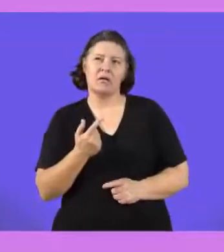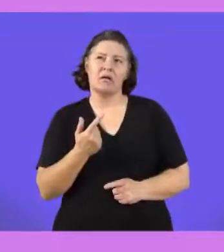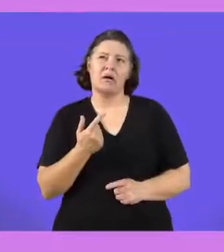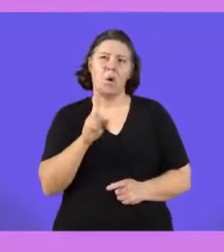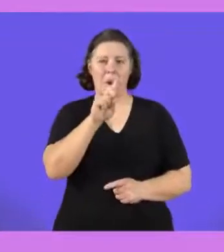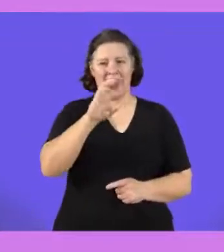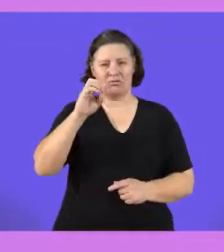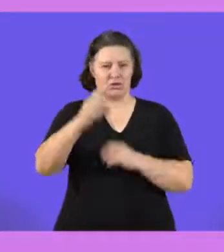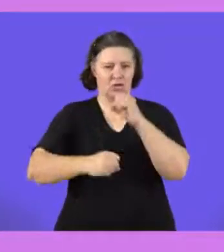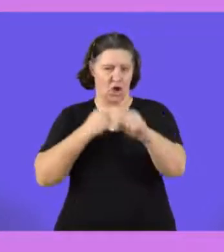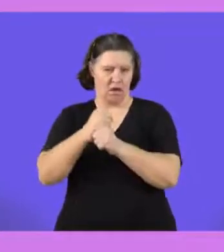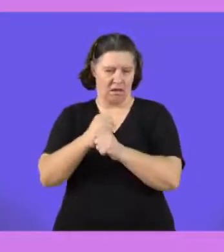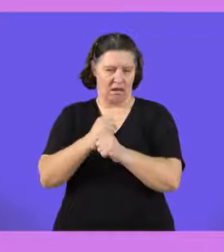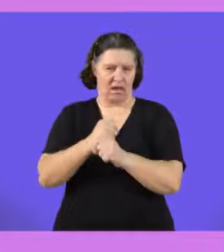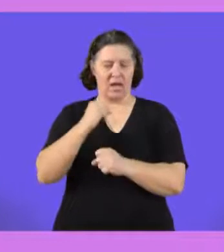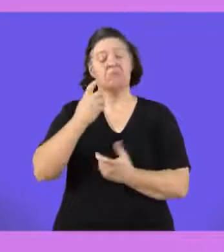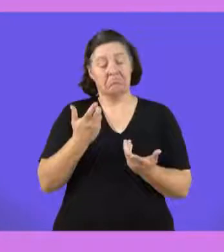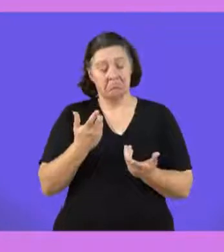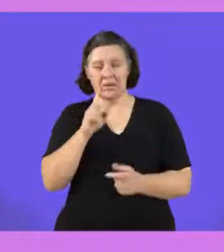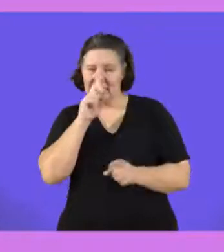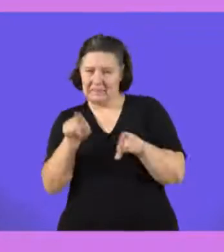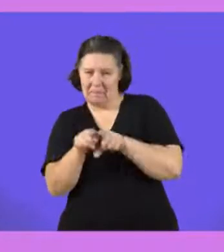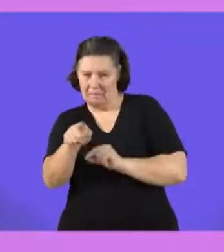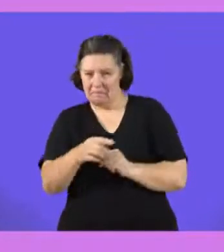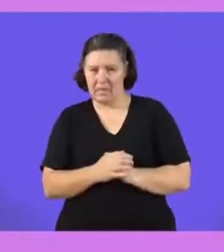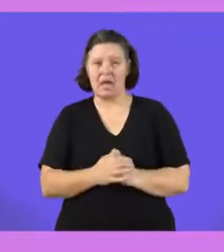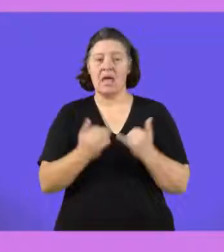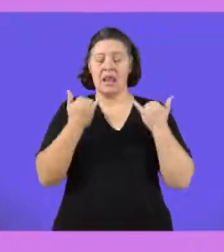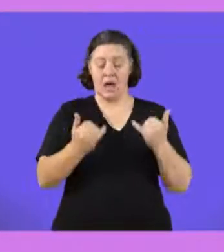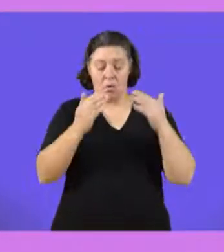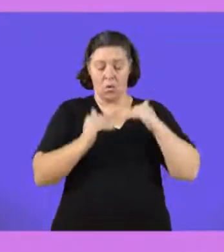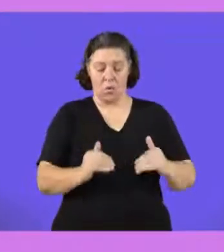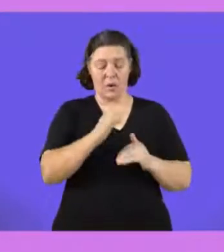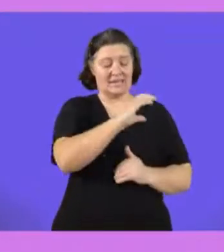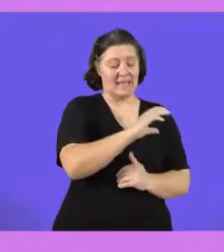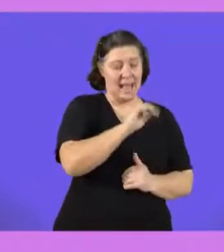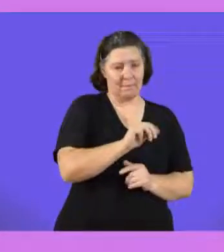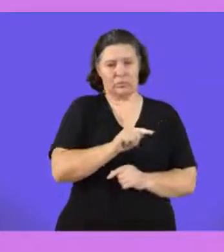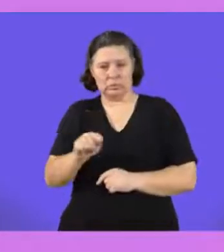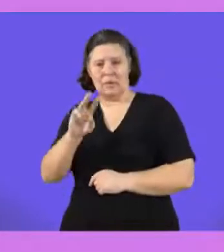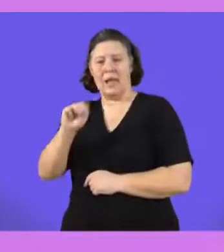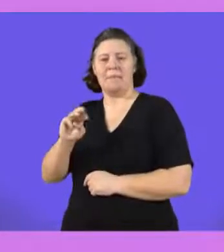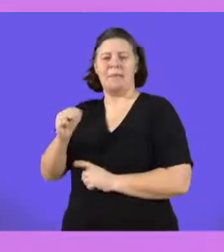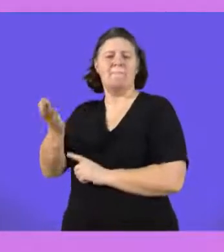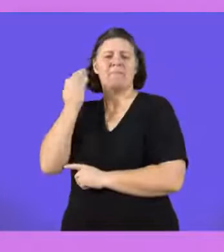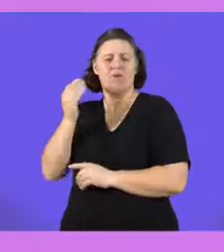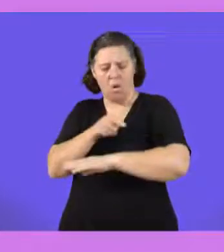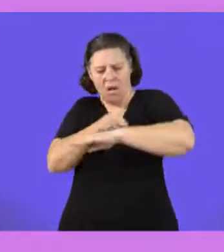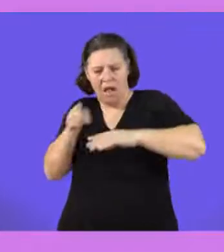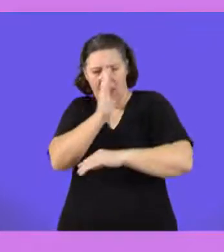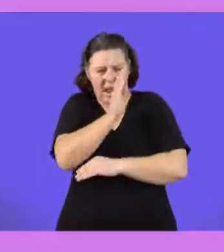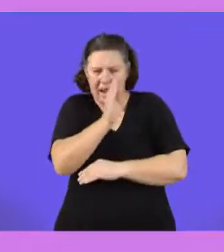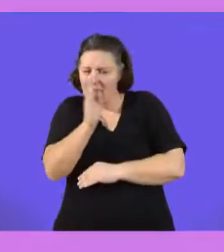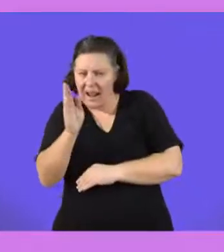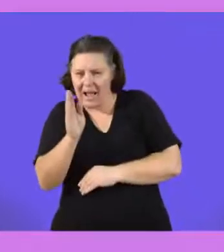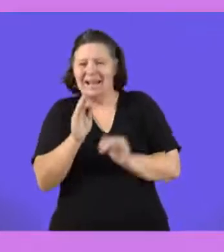of a century, for example. Century equals 100 years, right? Okay, then we'll be looking at centimeters to millimeters. As I've